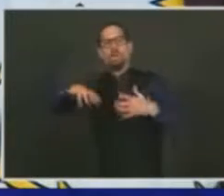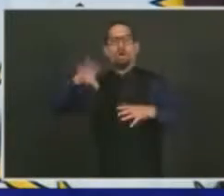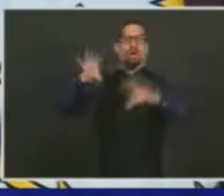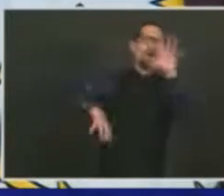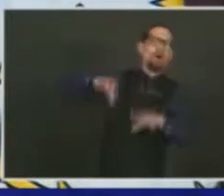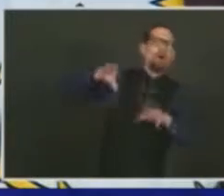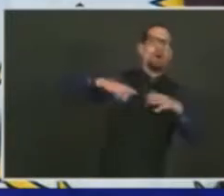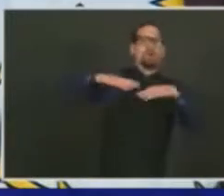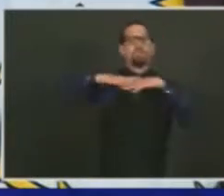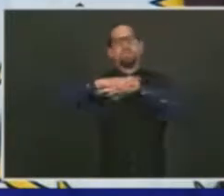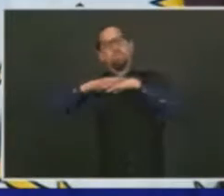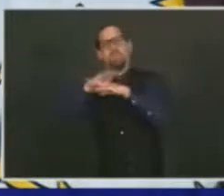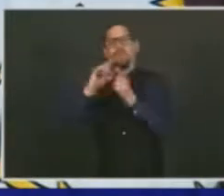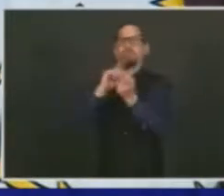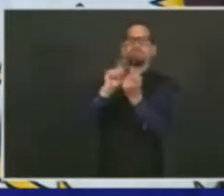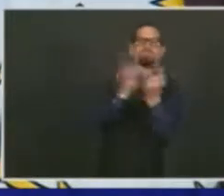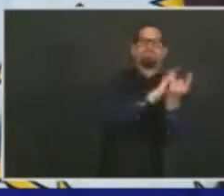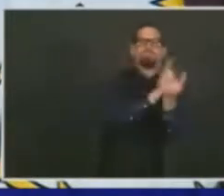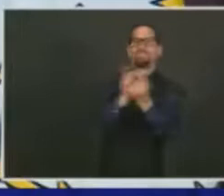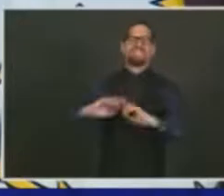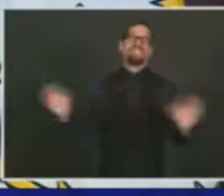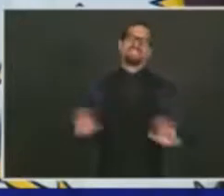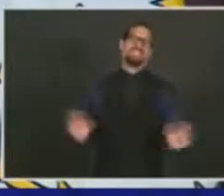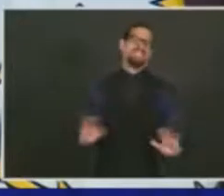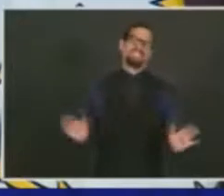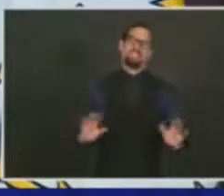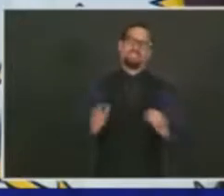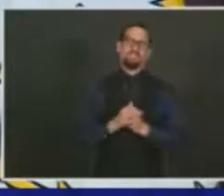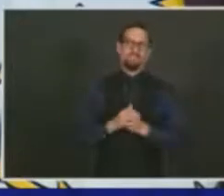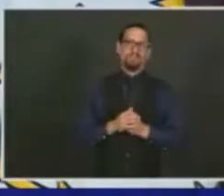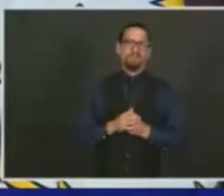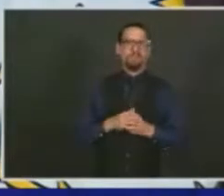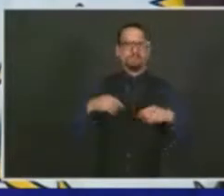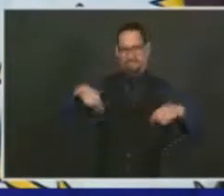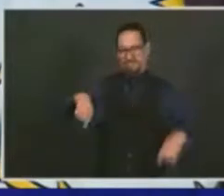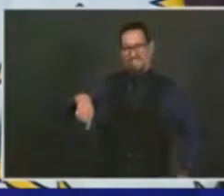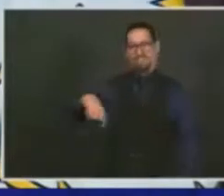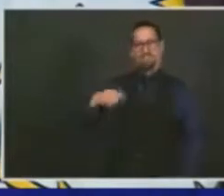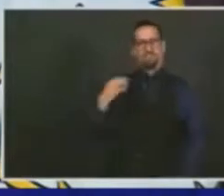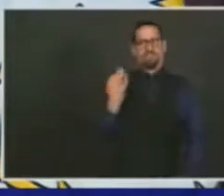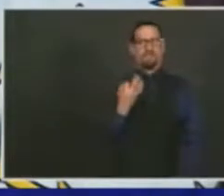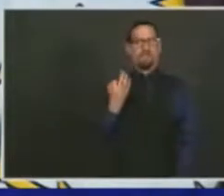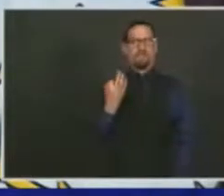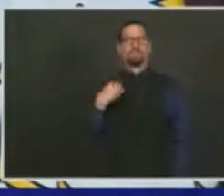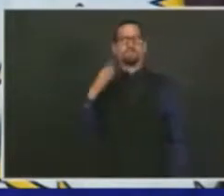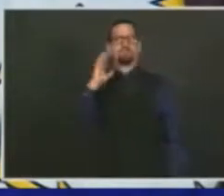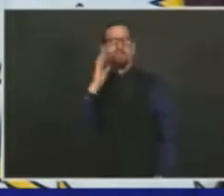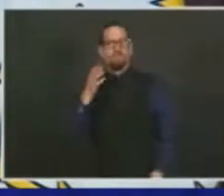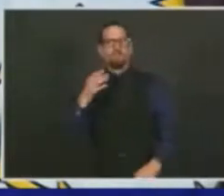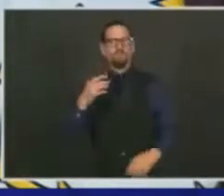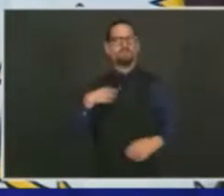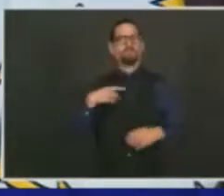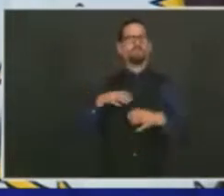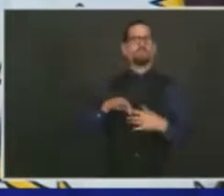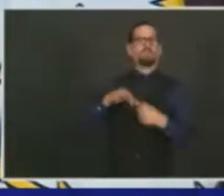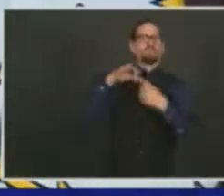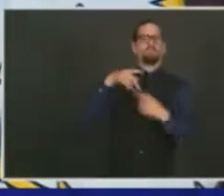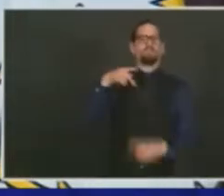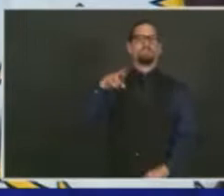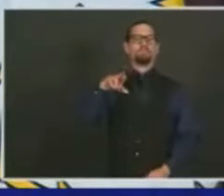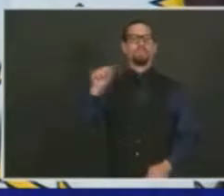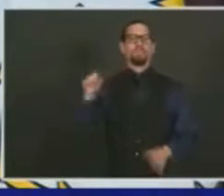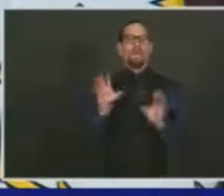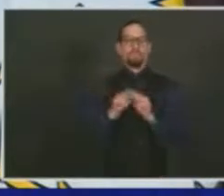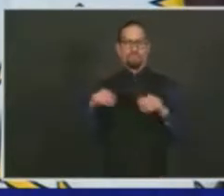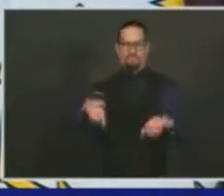I will say this, I'm going to hold a special press conference on Friday at 1 o'clock because I'm going to be making